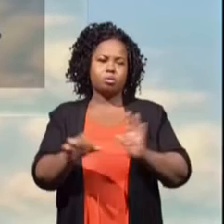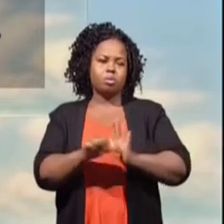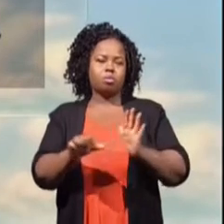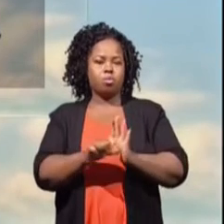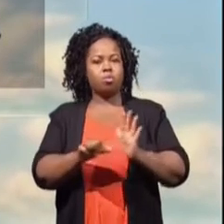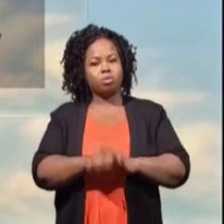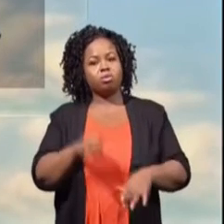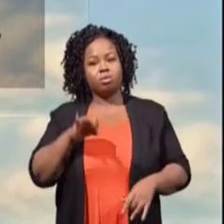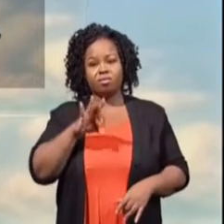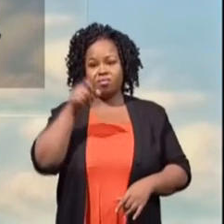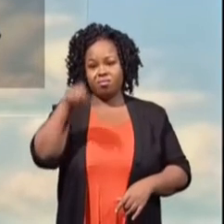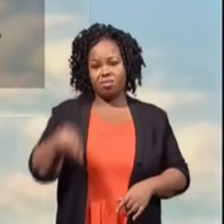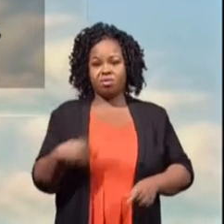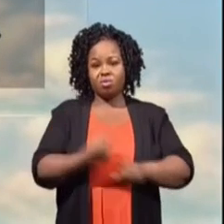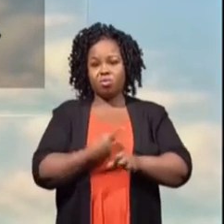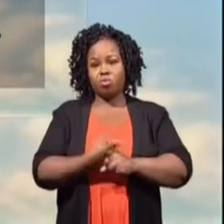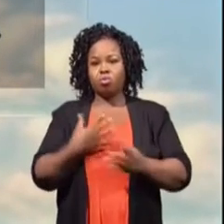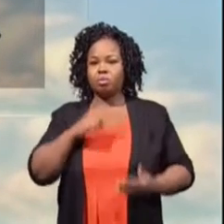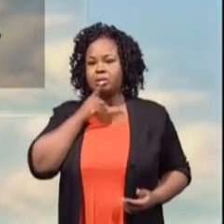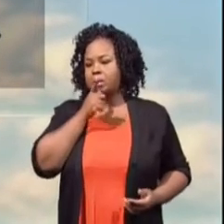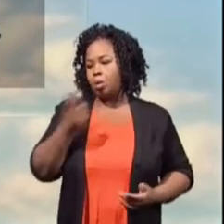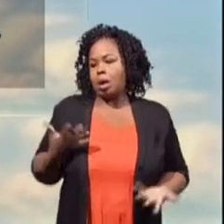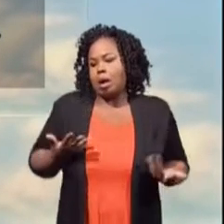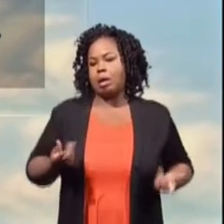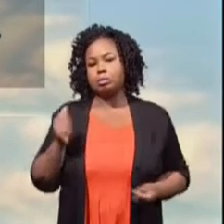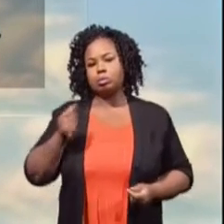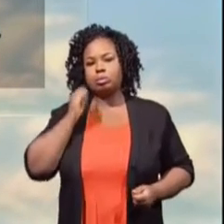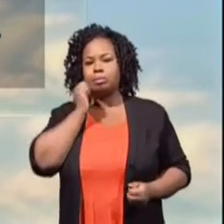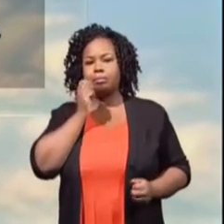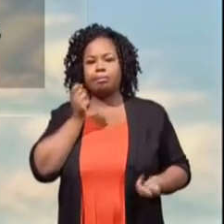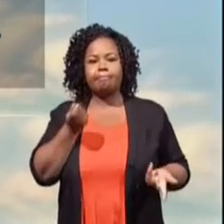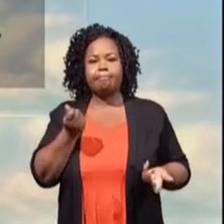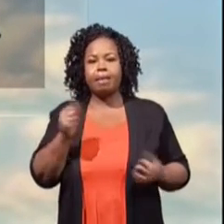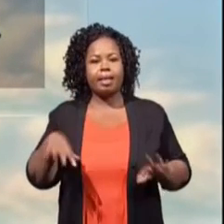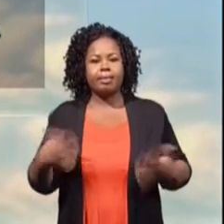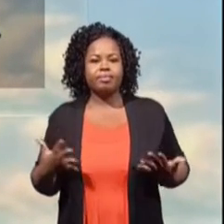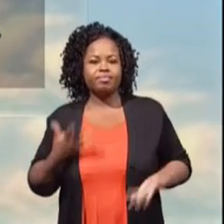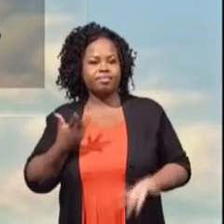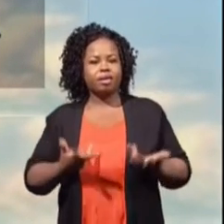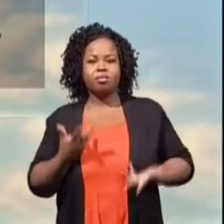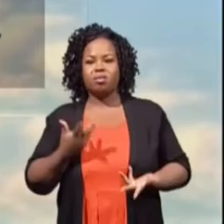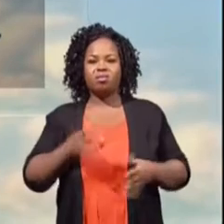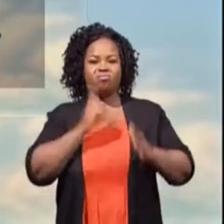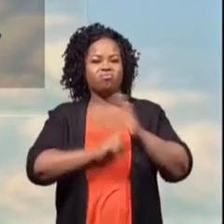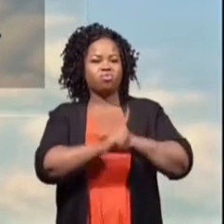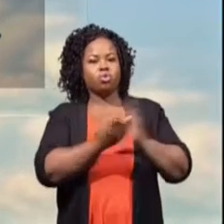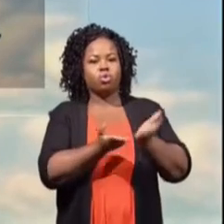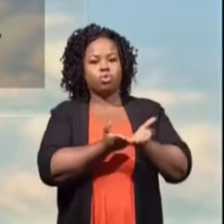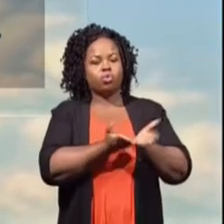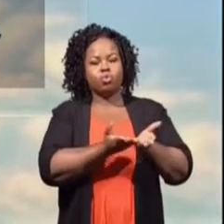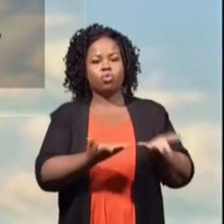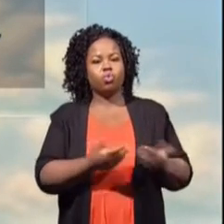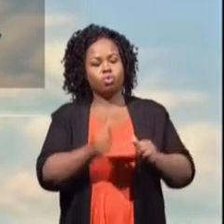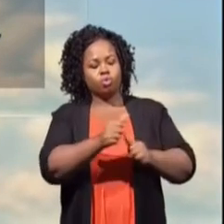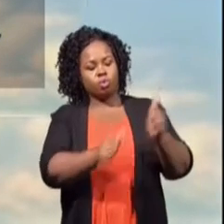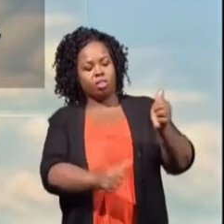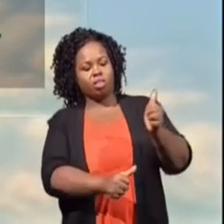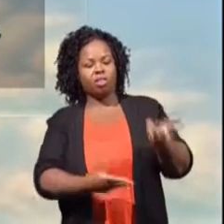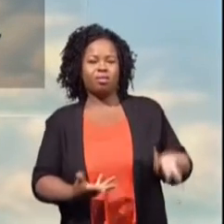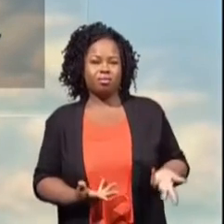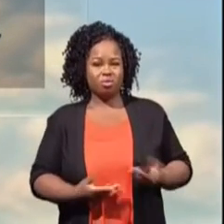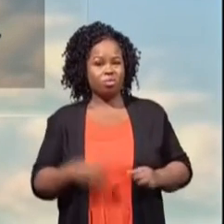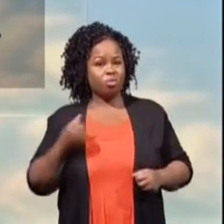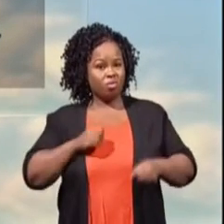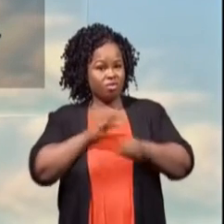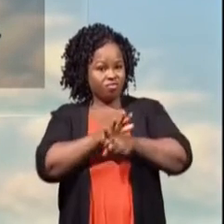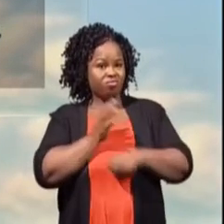so umuntu xa uzawuthajonga kukwena khomali kuyafuneka uye kwimhlambe isikole mhlambe esilizika elisezantsi iaffecta